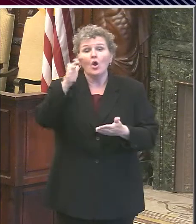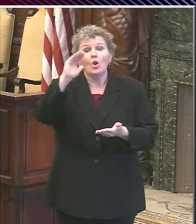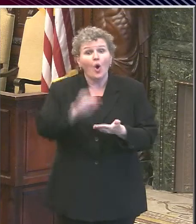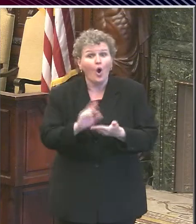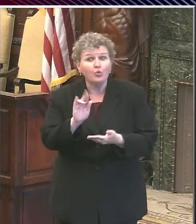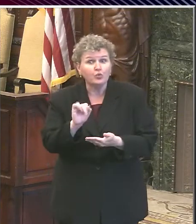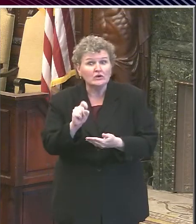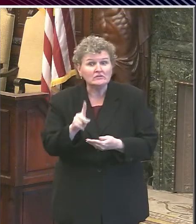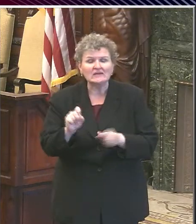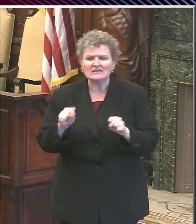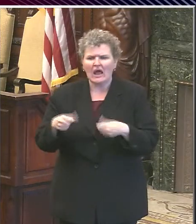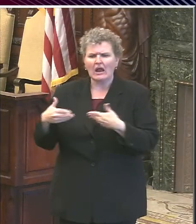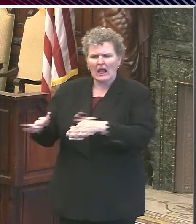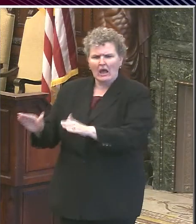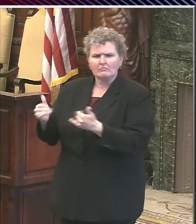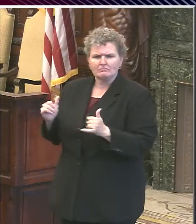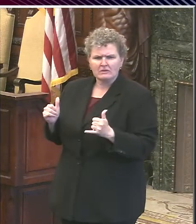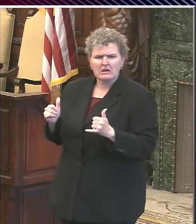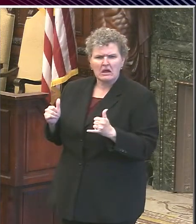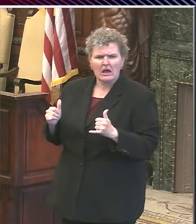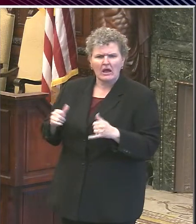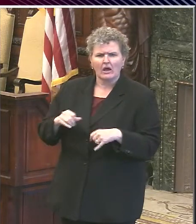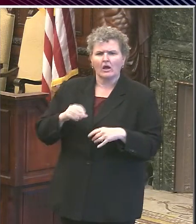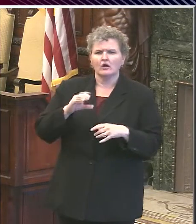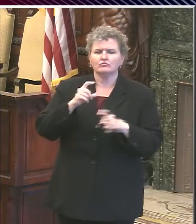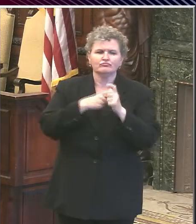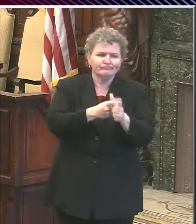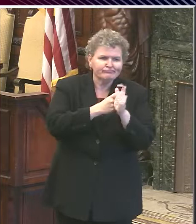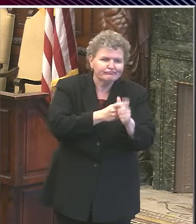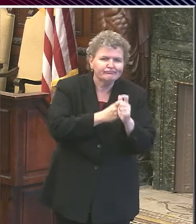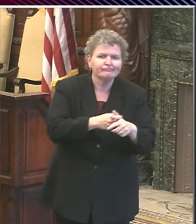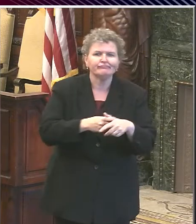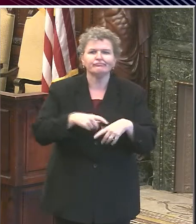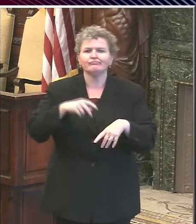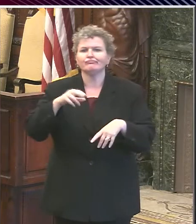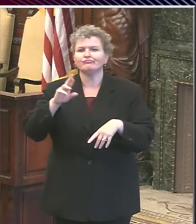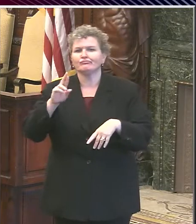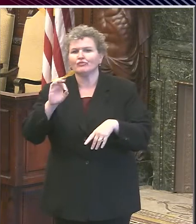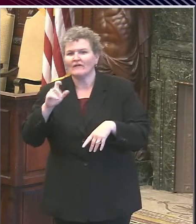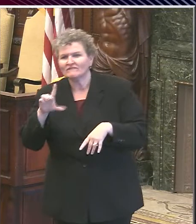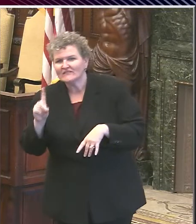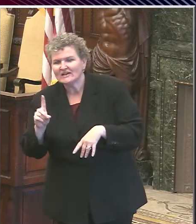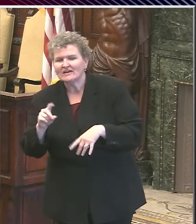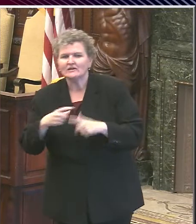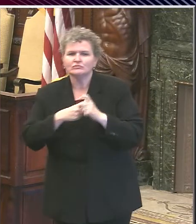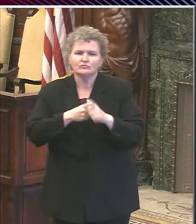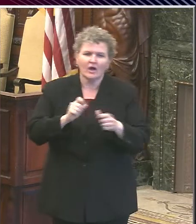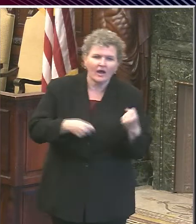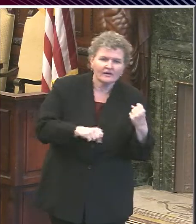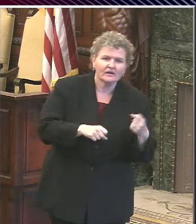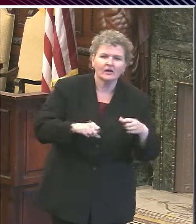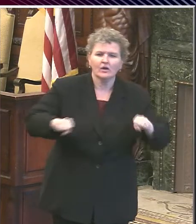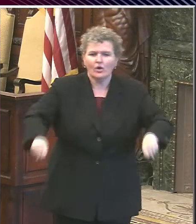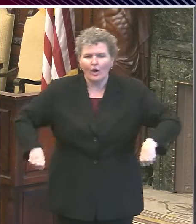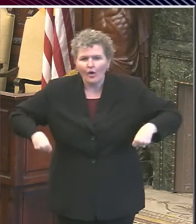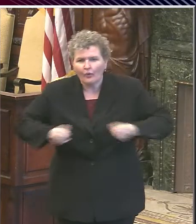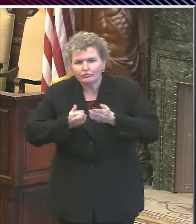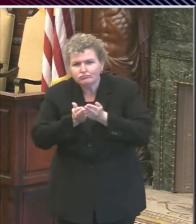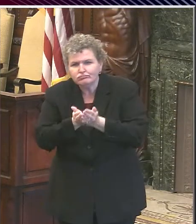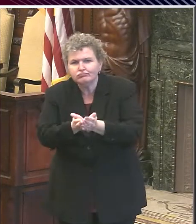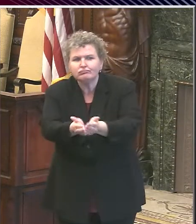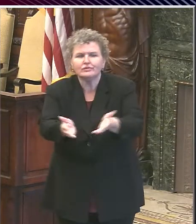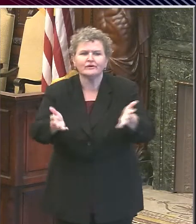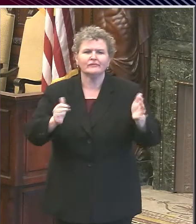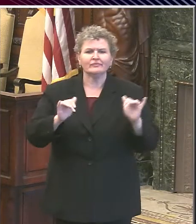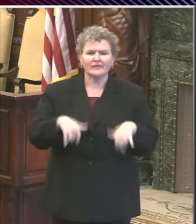such as cross country, track and field, baseball, crew, and also allows games in parks for things